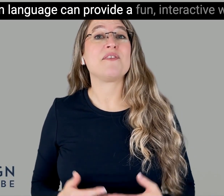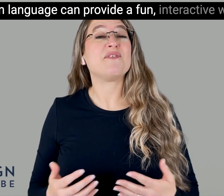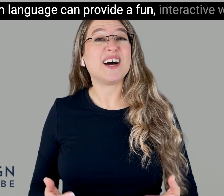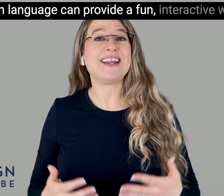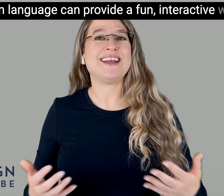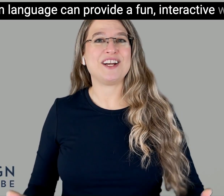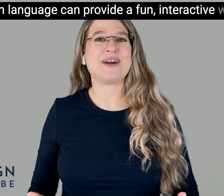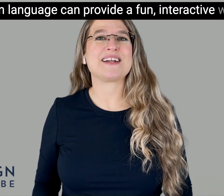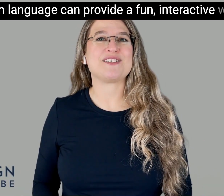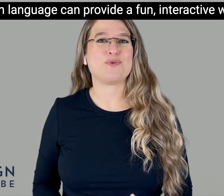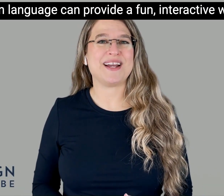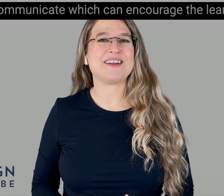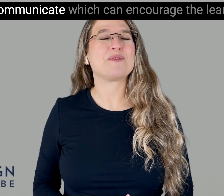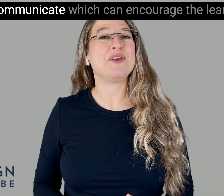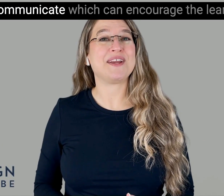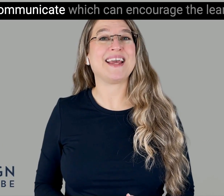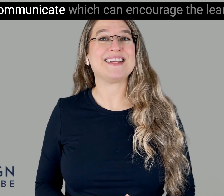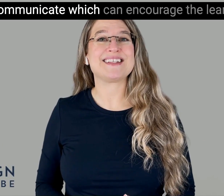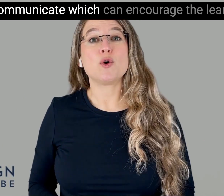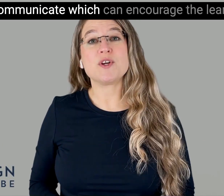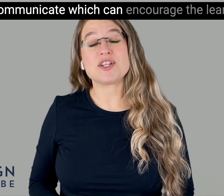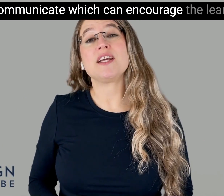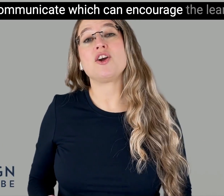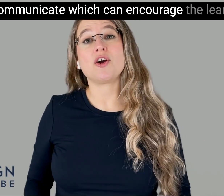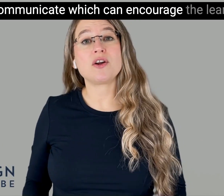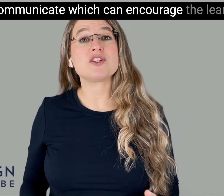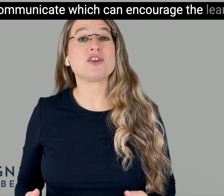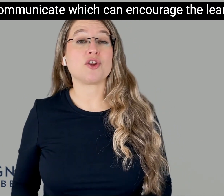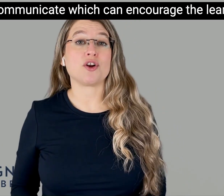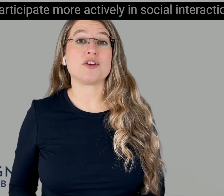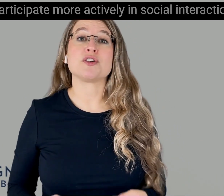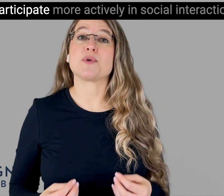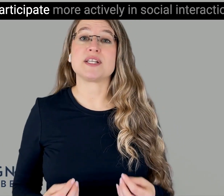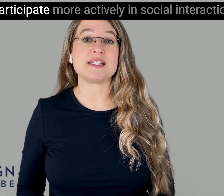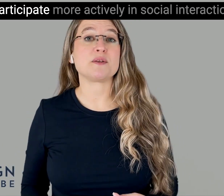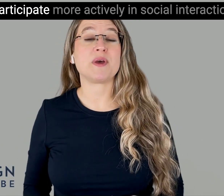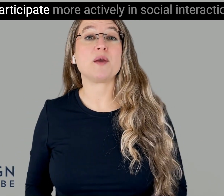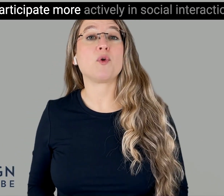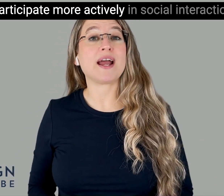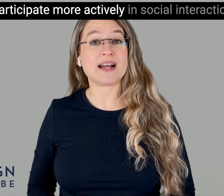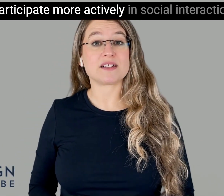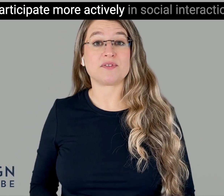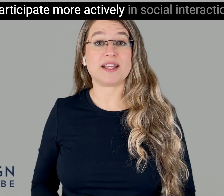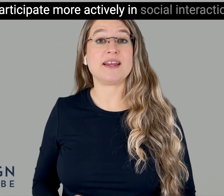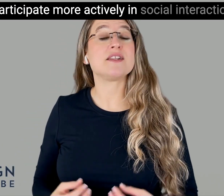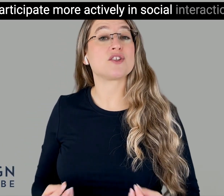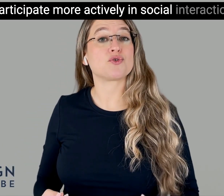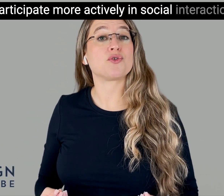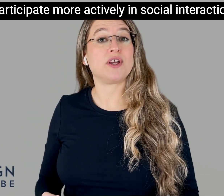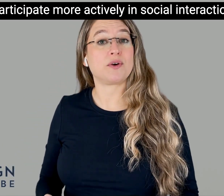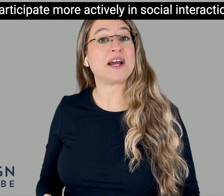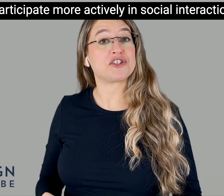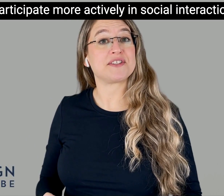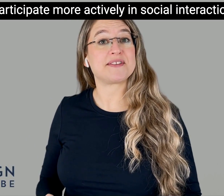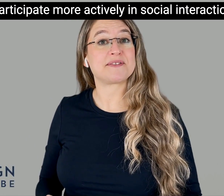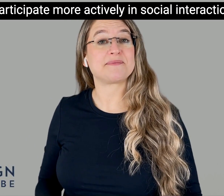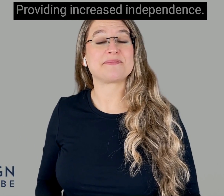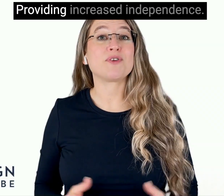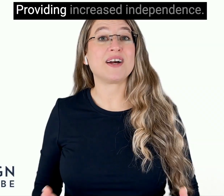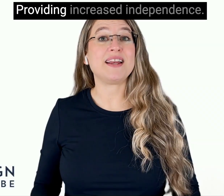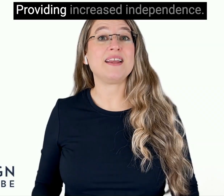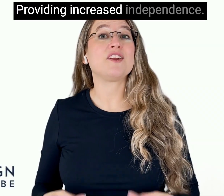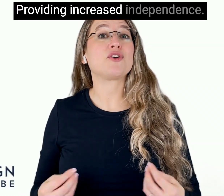provide a fun and interactive way to communicate, which can encourage the learner to participate more actively in social